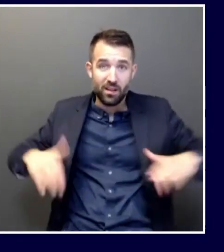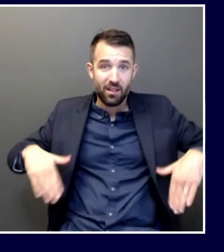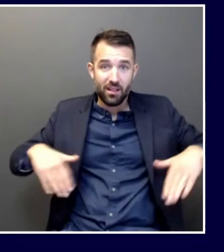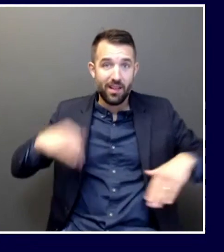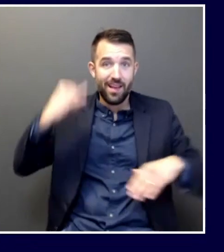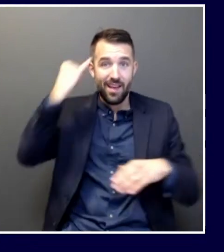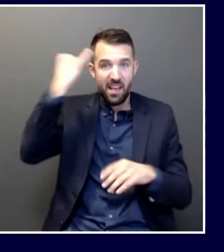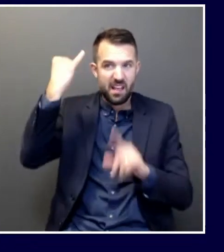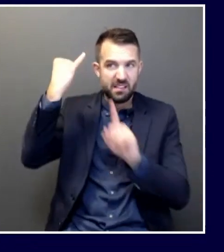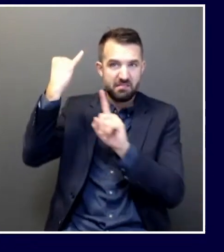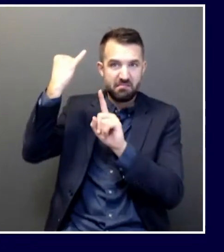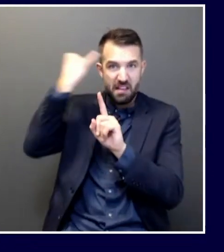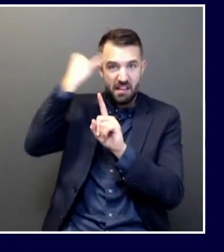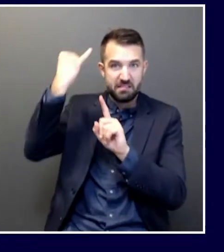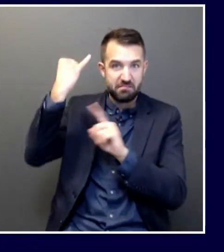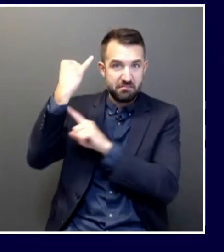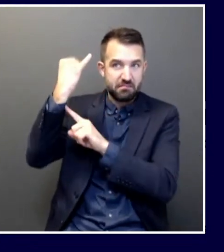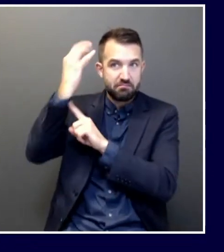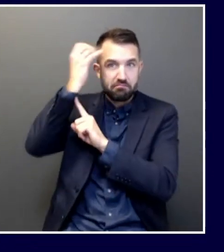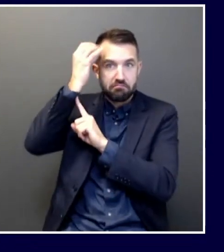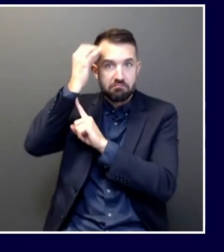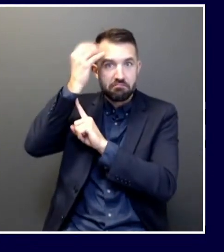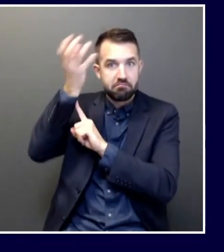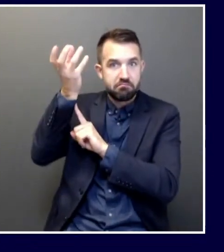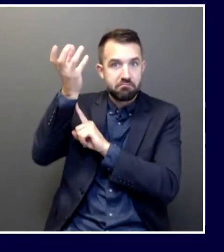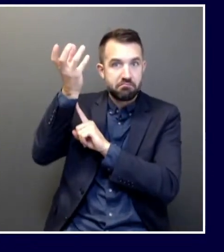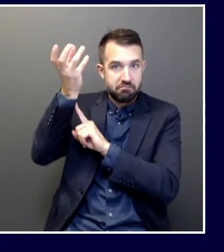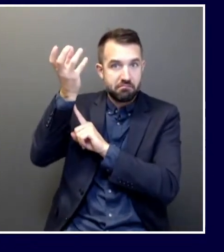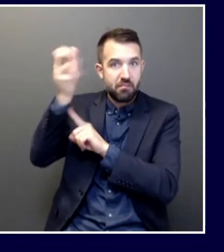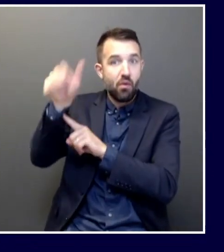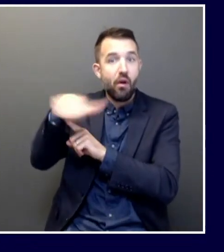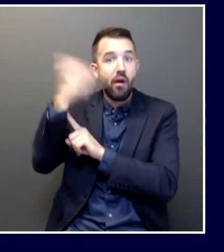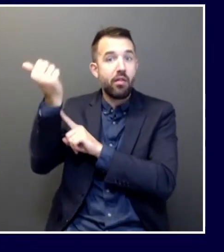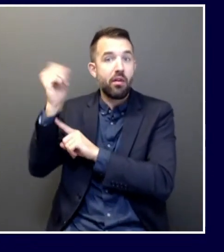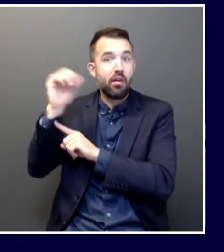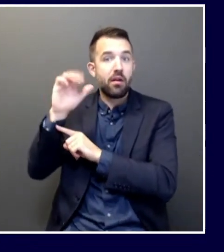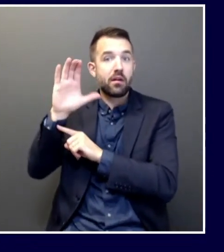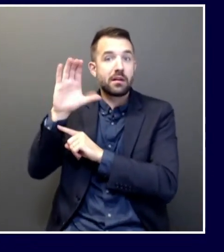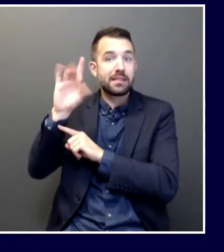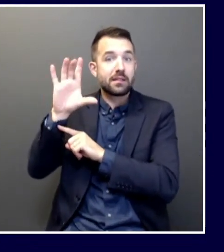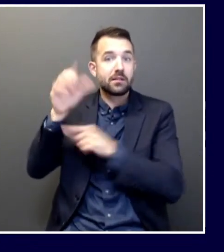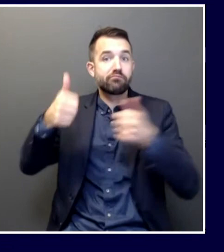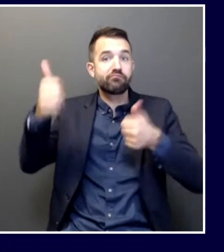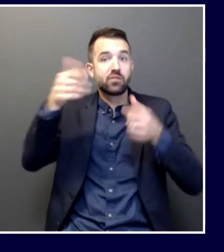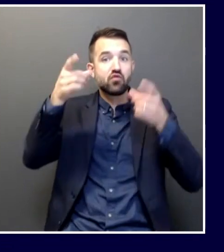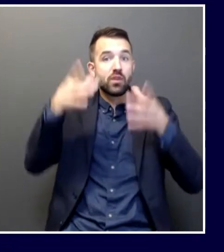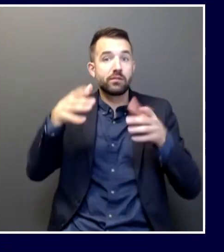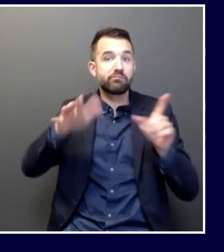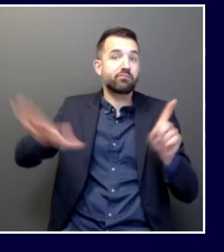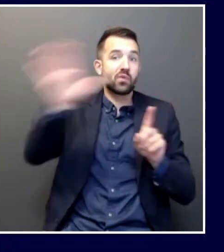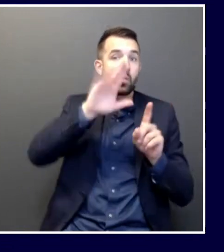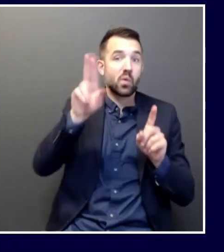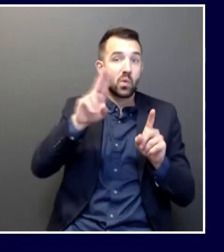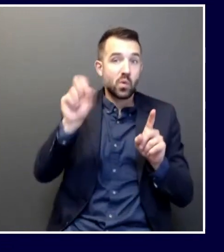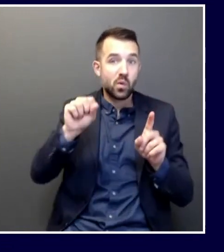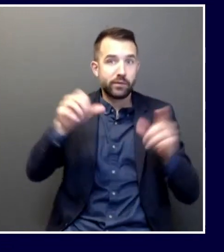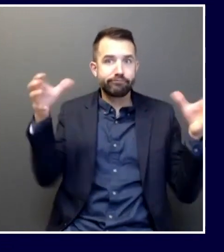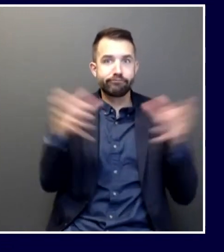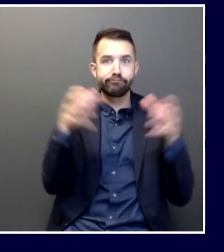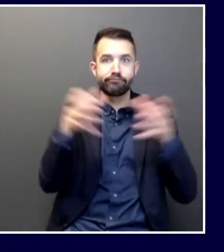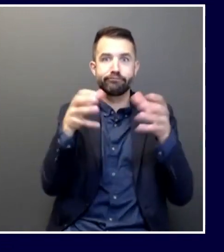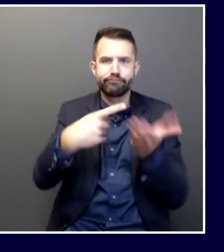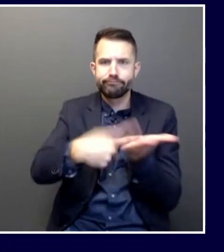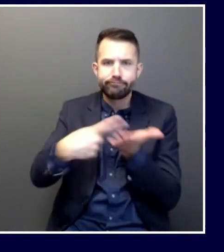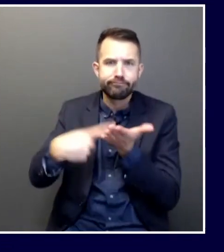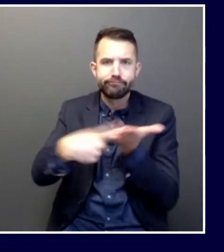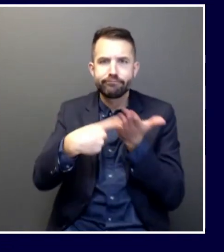epidemiologists. Let me characterize it this way, and again, caveat that this is a hypothesis that we are investigating more.